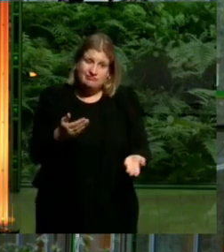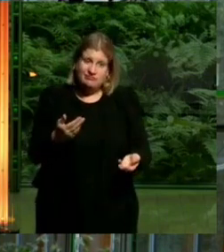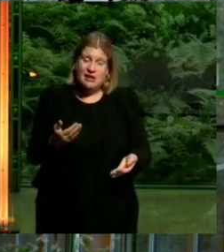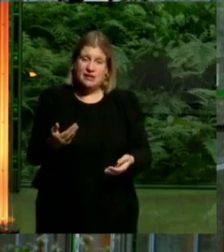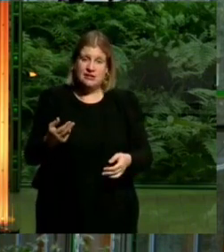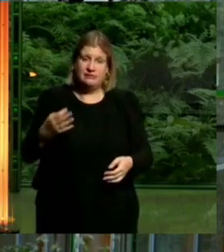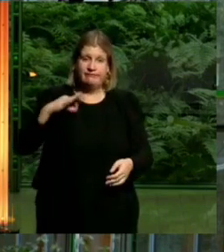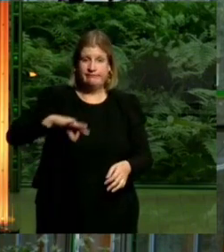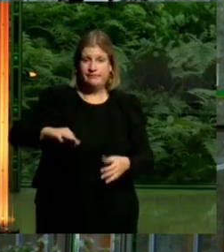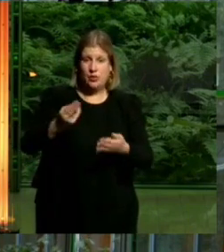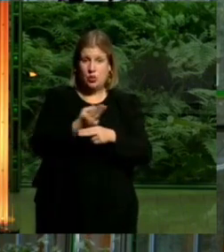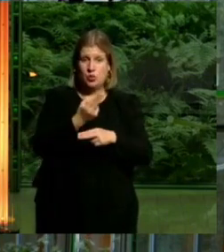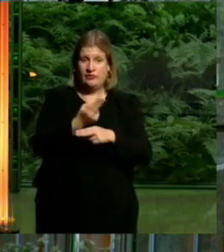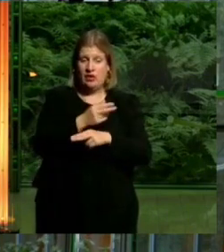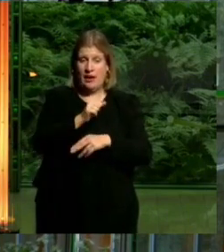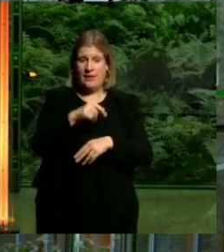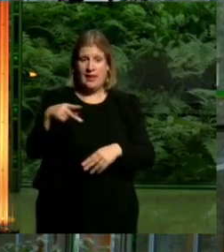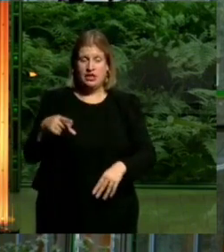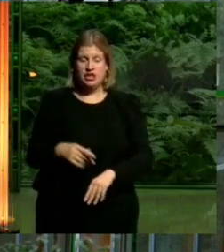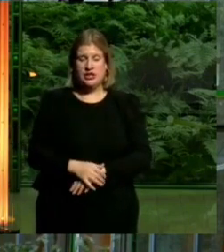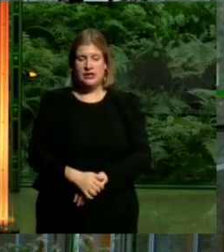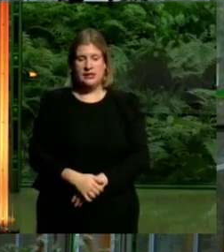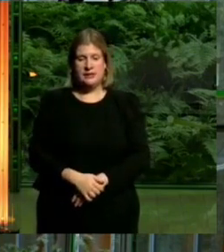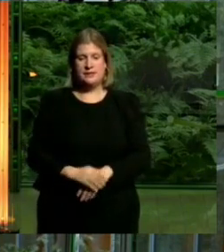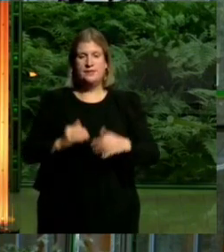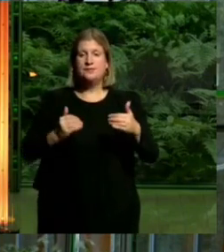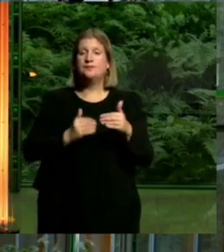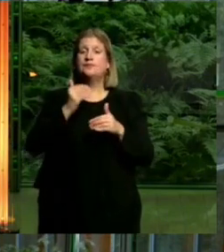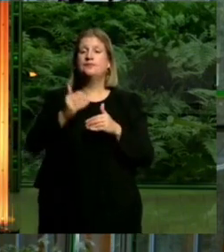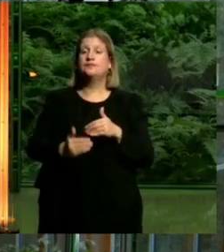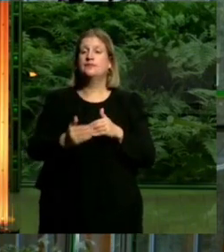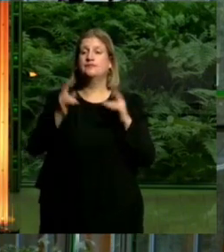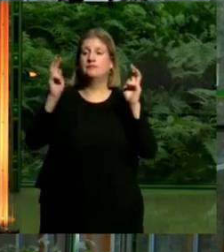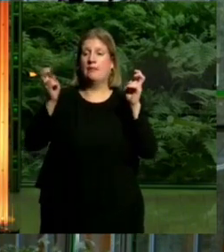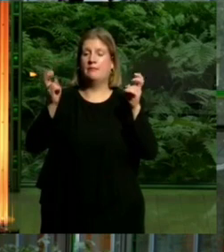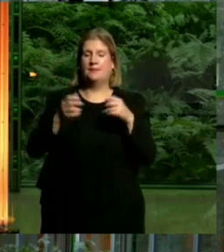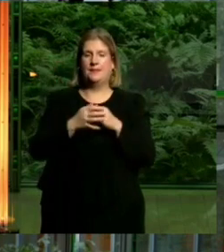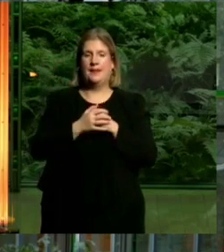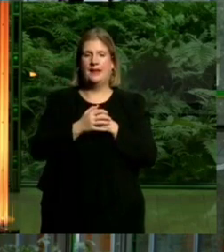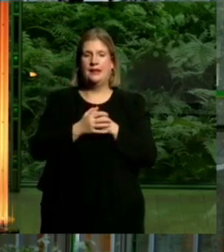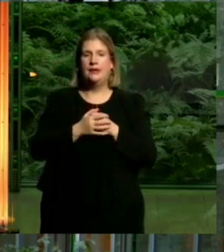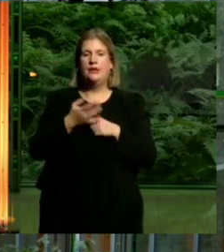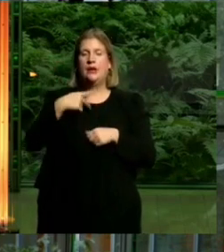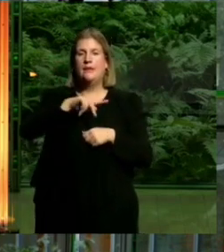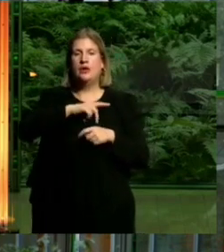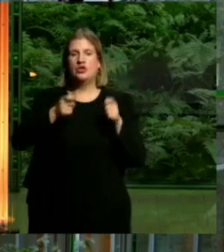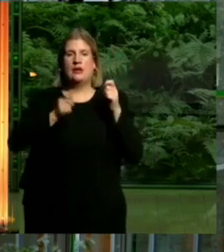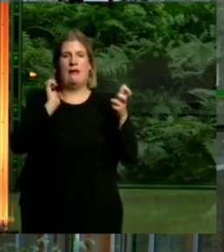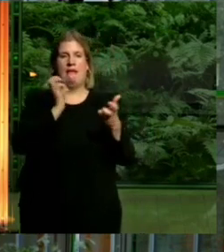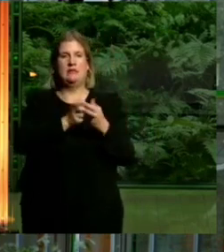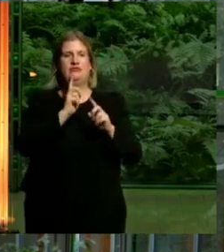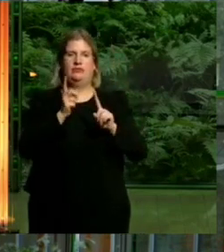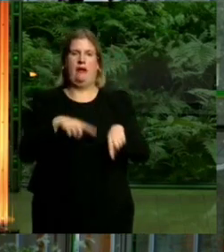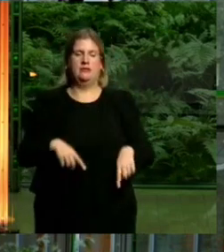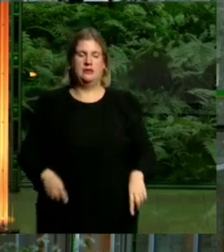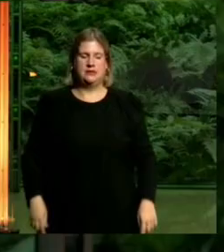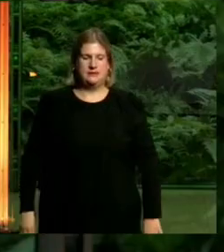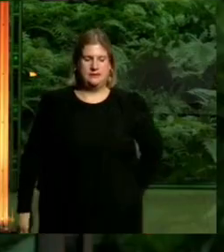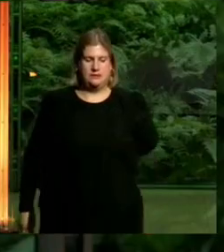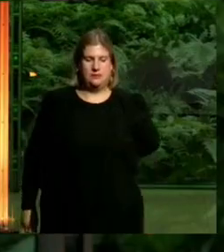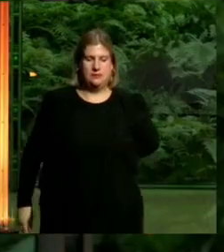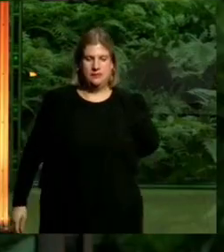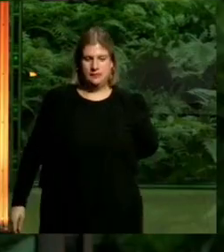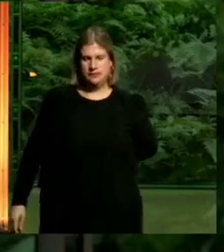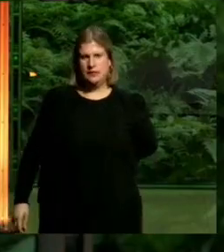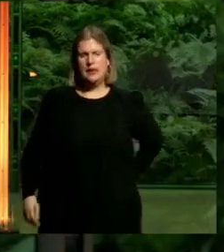application. All right, let's move on to the next topic, personalizing responses. So how many